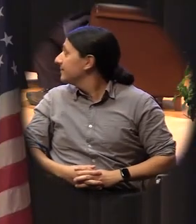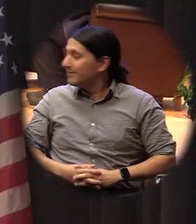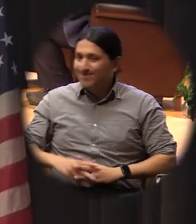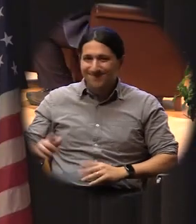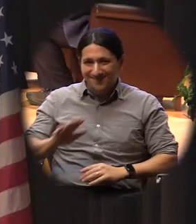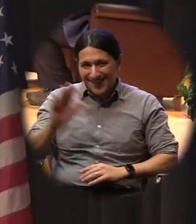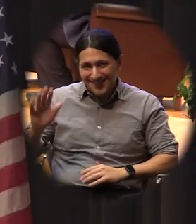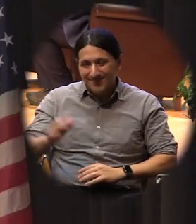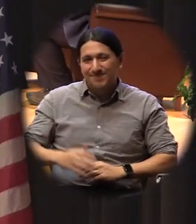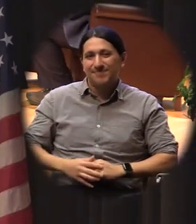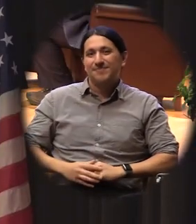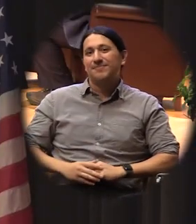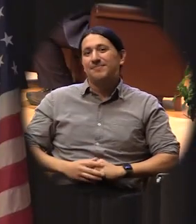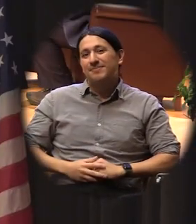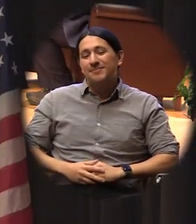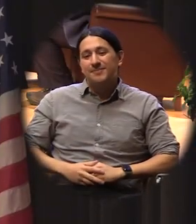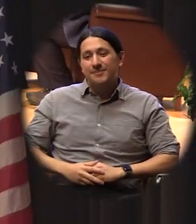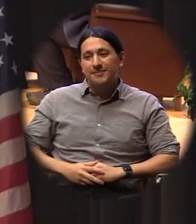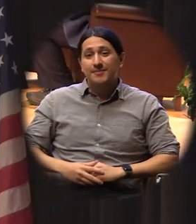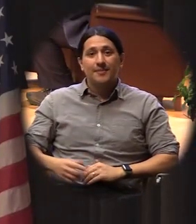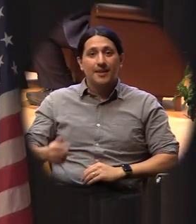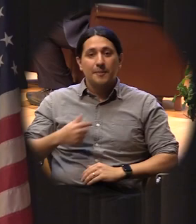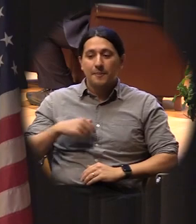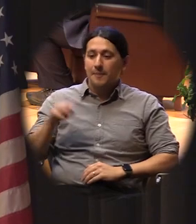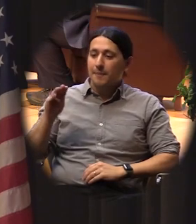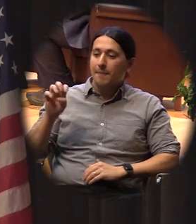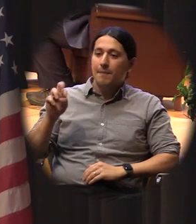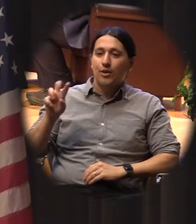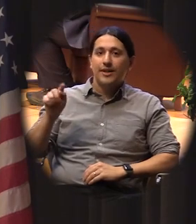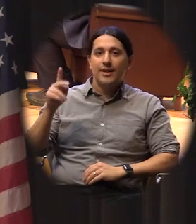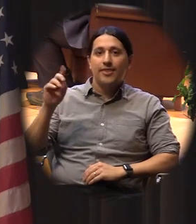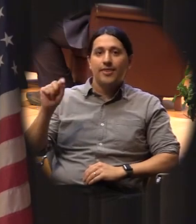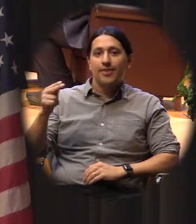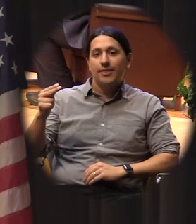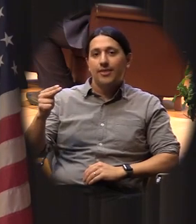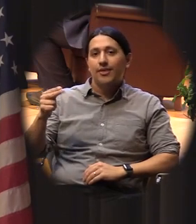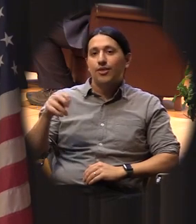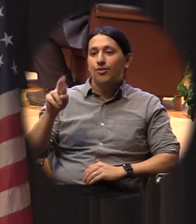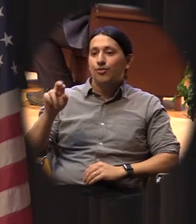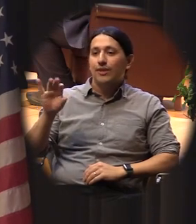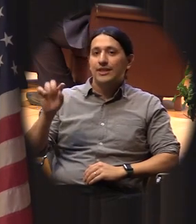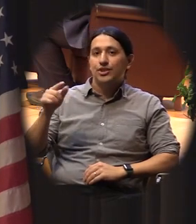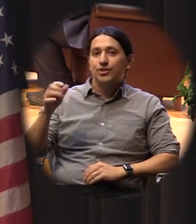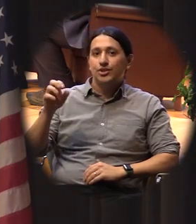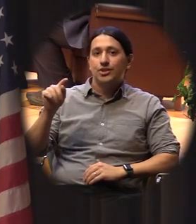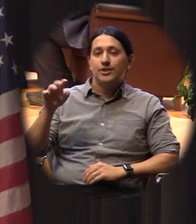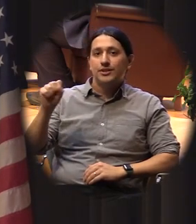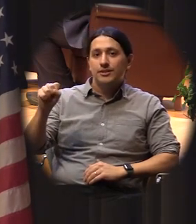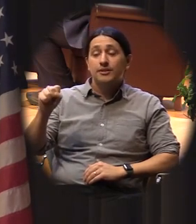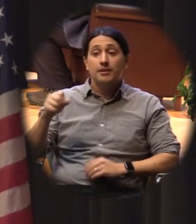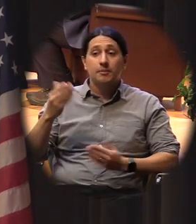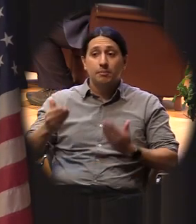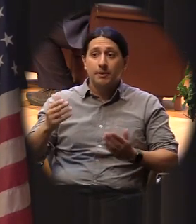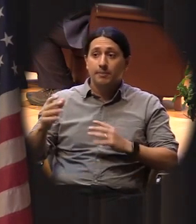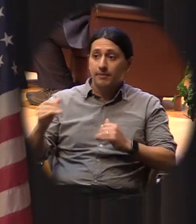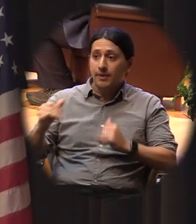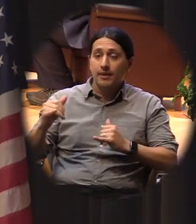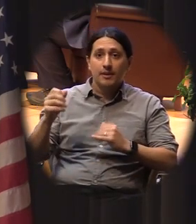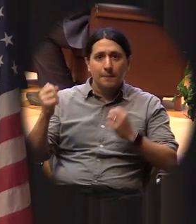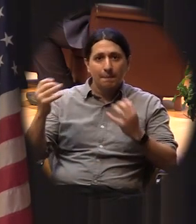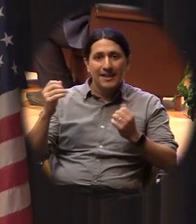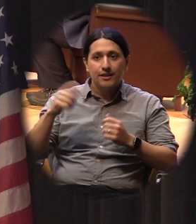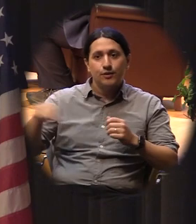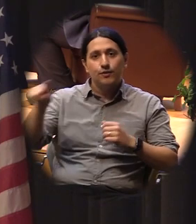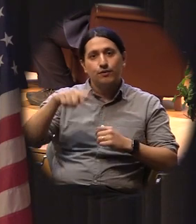Hi. I am Meredith Righteous, and perhaps like many people in this room who are drawn to events like